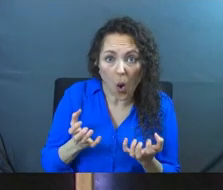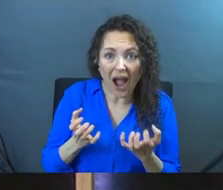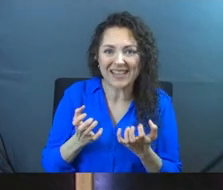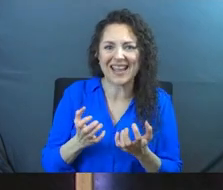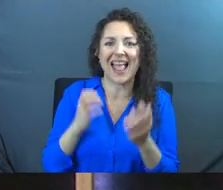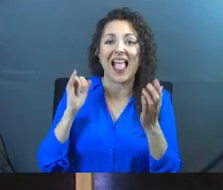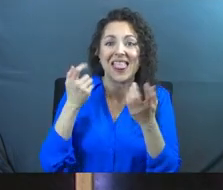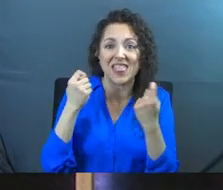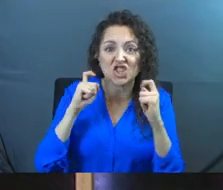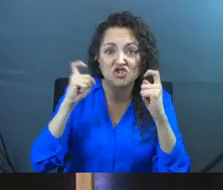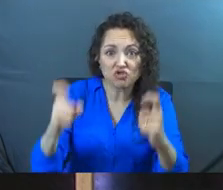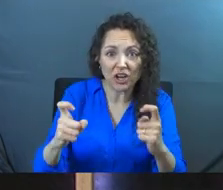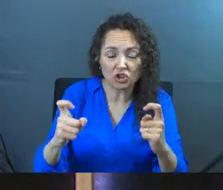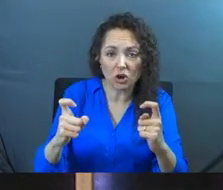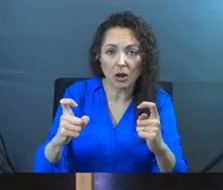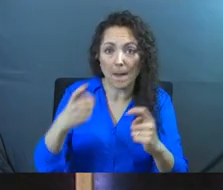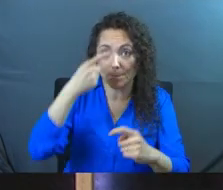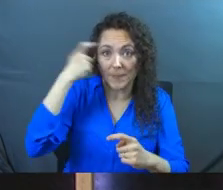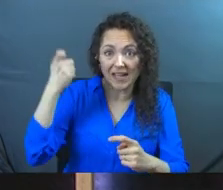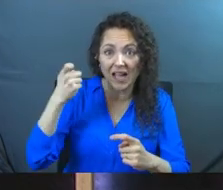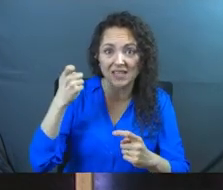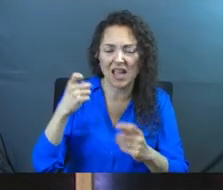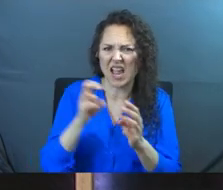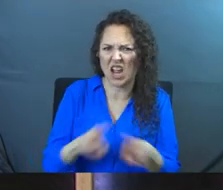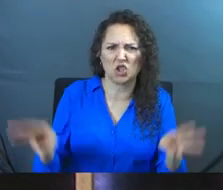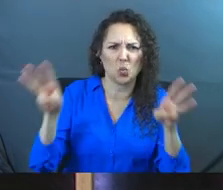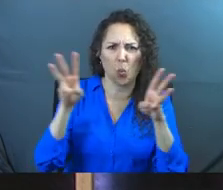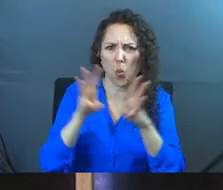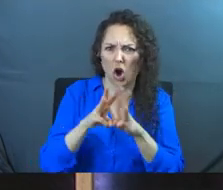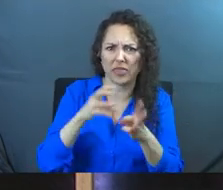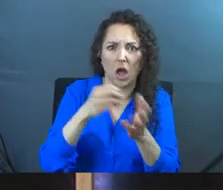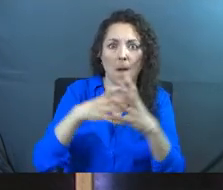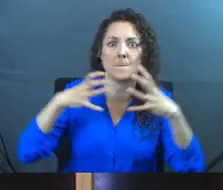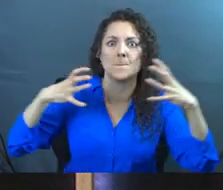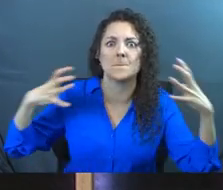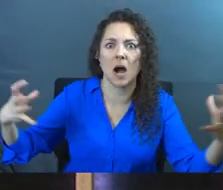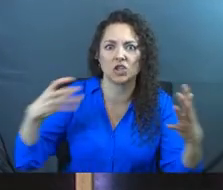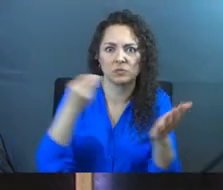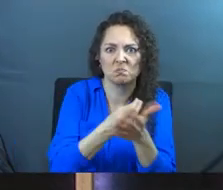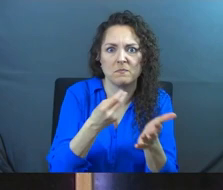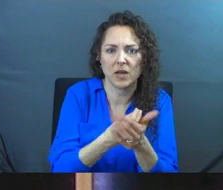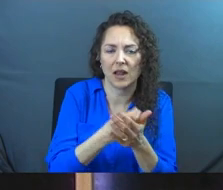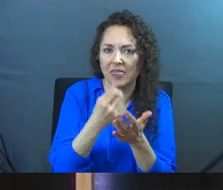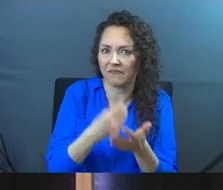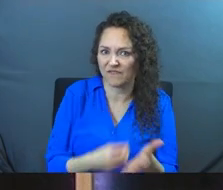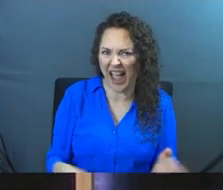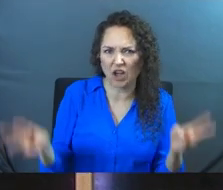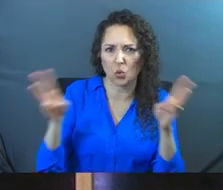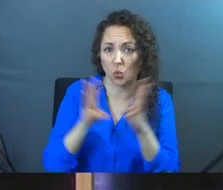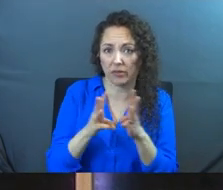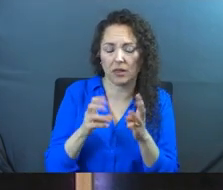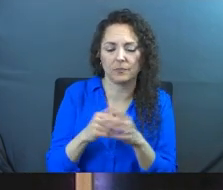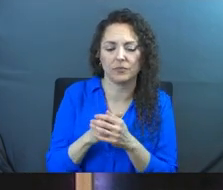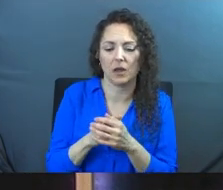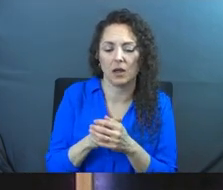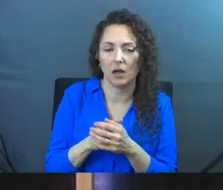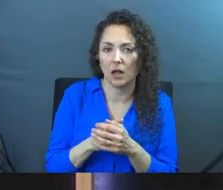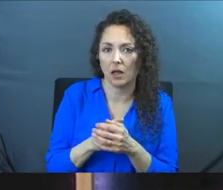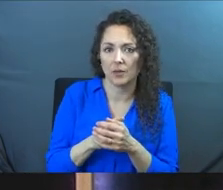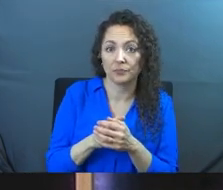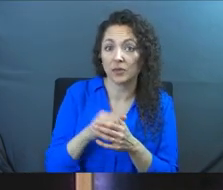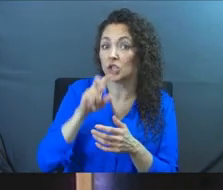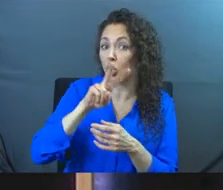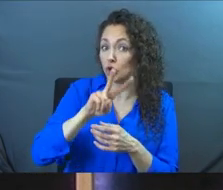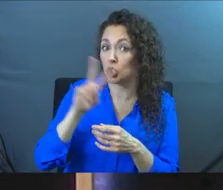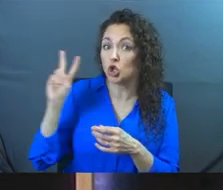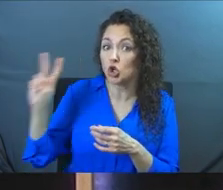so valuable to me, so I will lose it all, I will give it all to make sure that I have it. And so here are these two